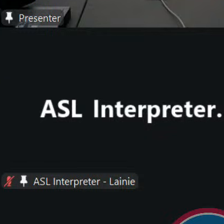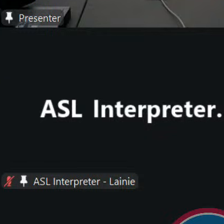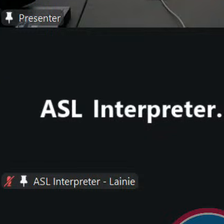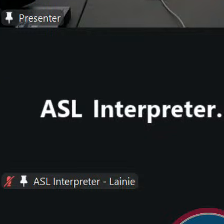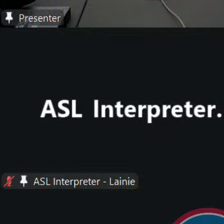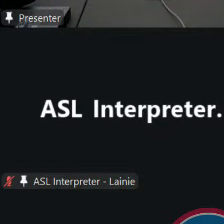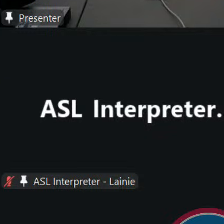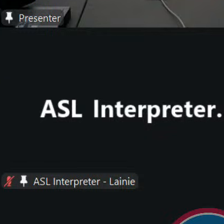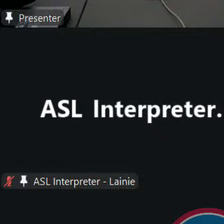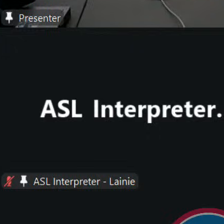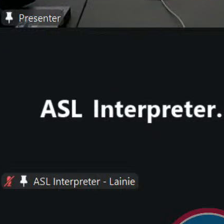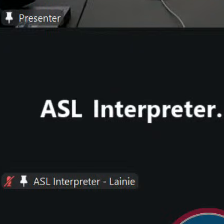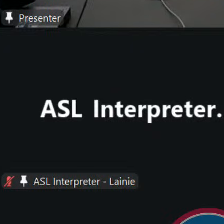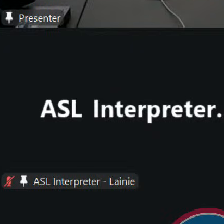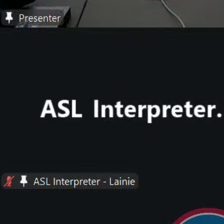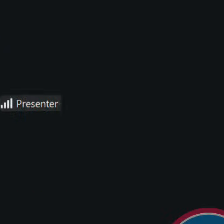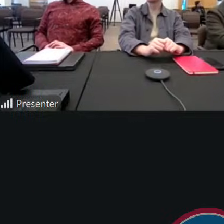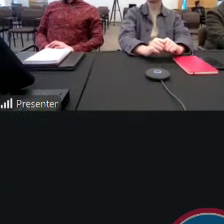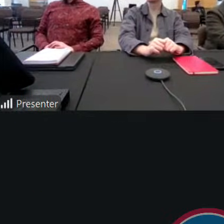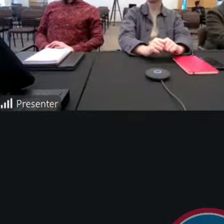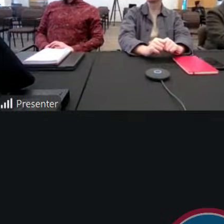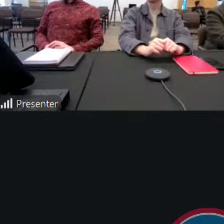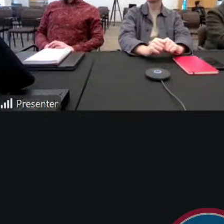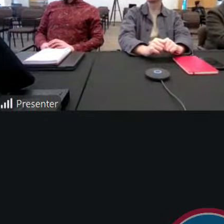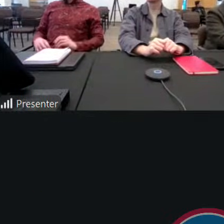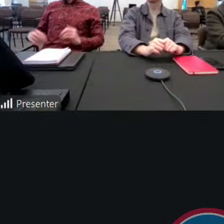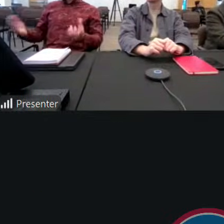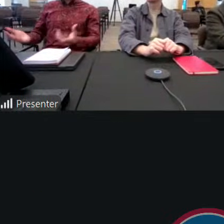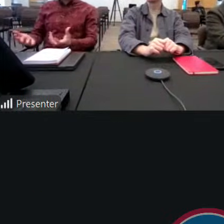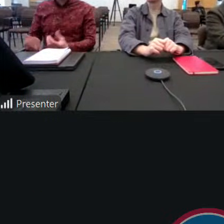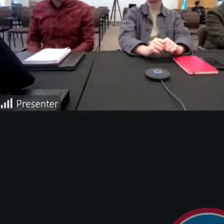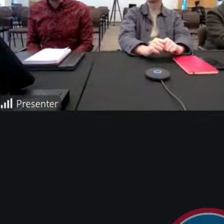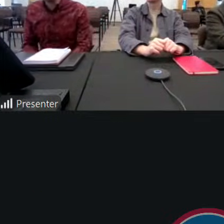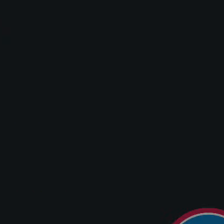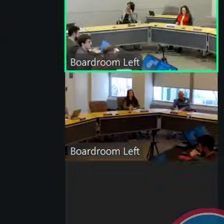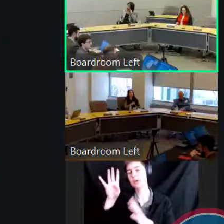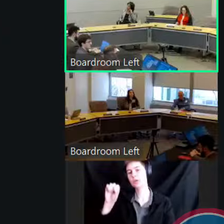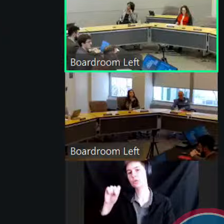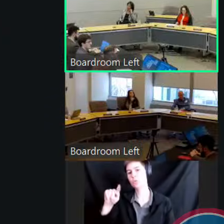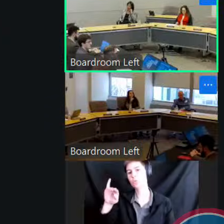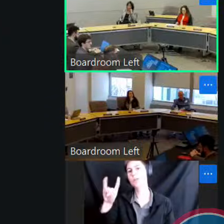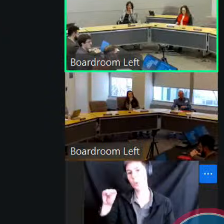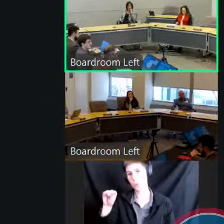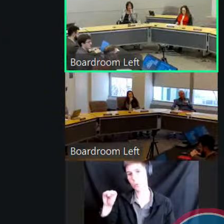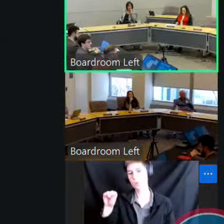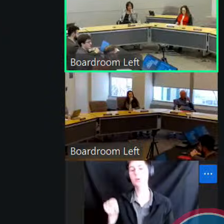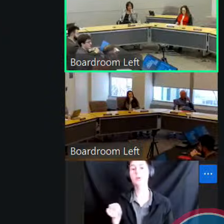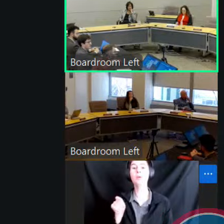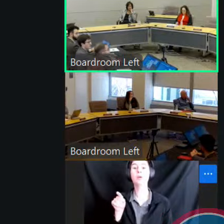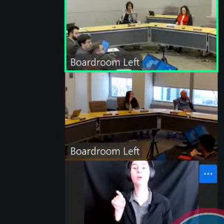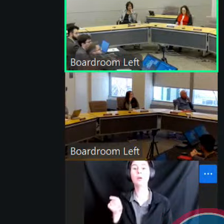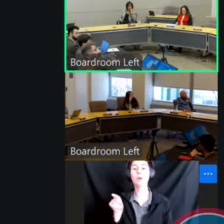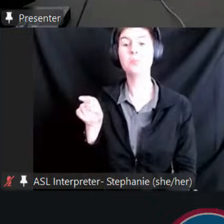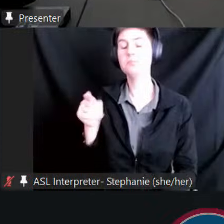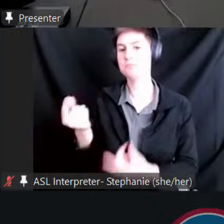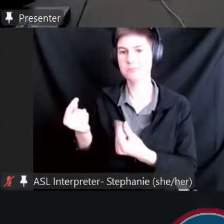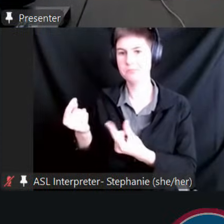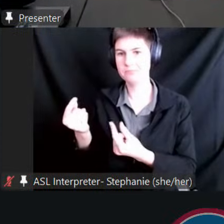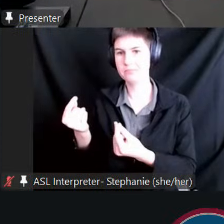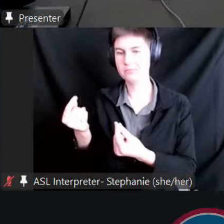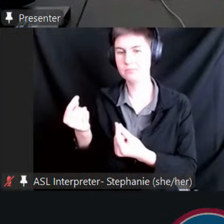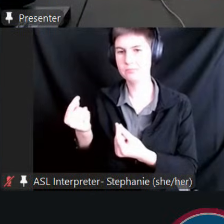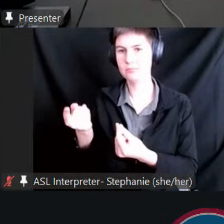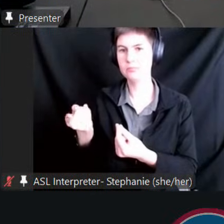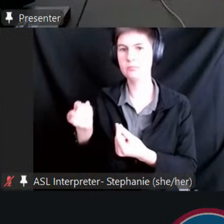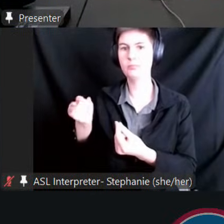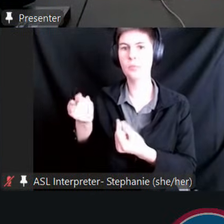also working with CTA Innovation Studio, which is the Innovation Studio is an initiative to kind of